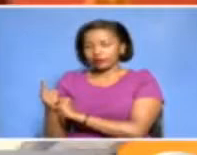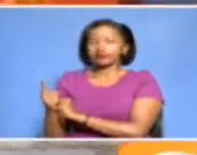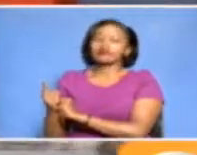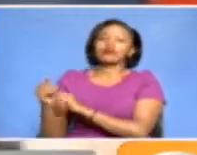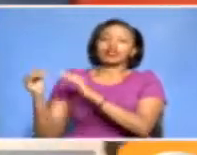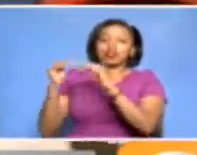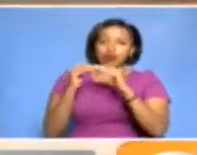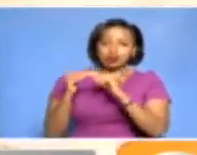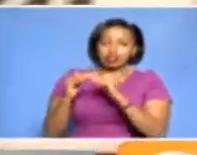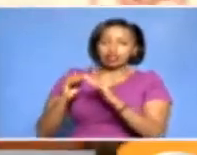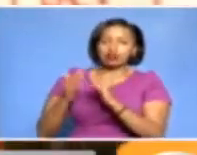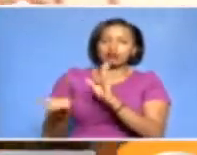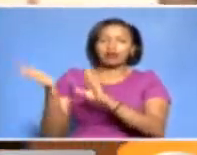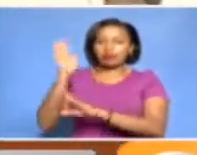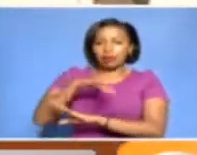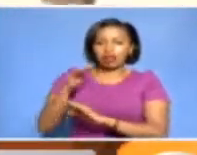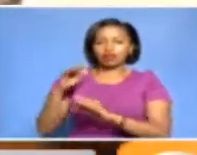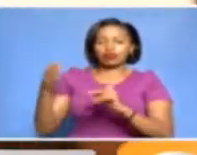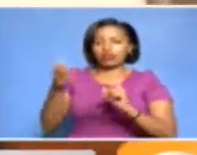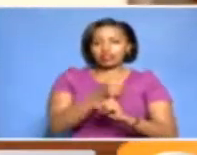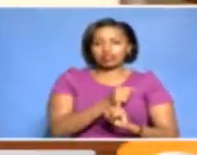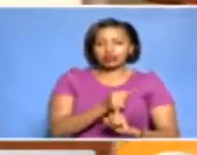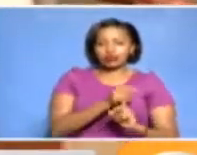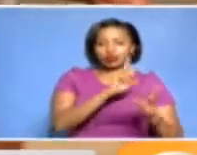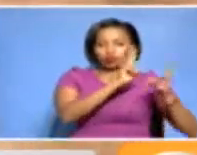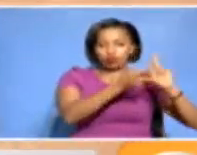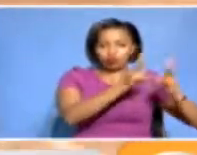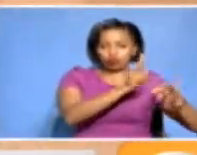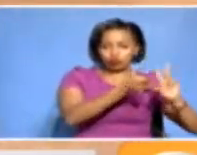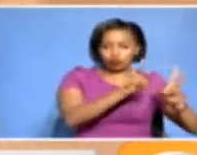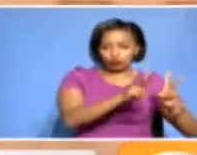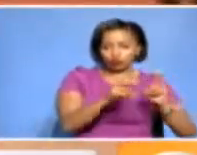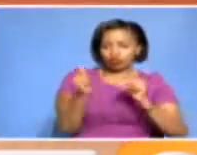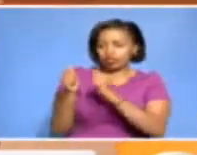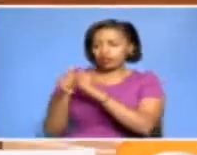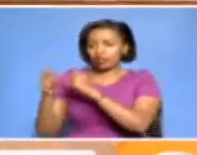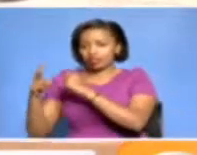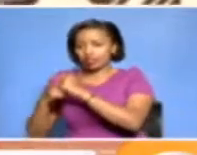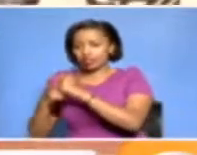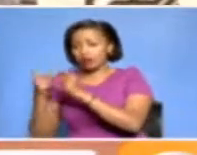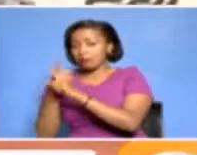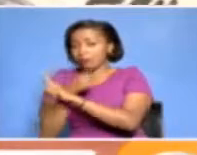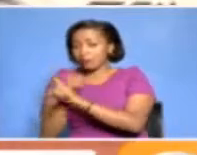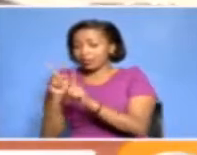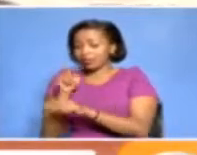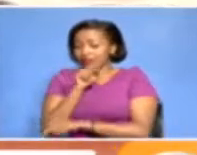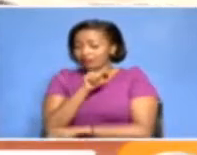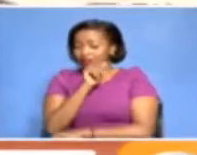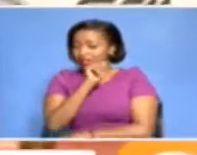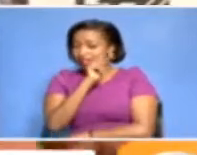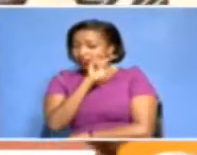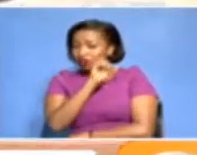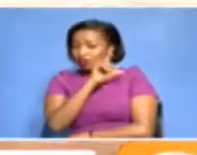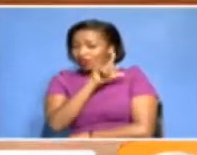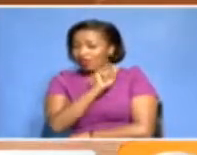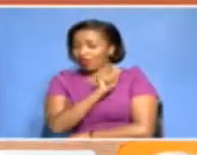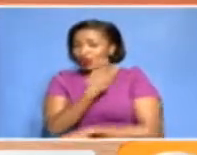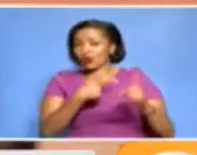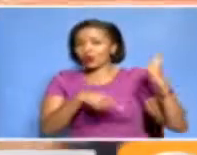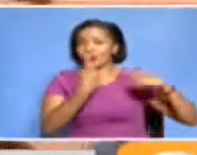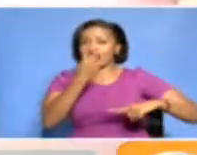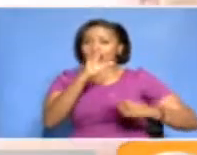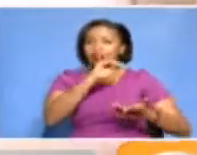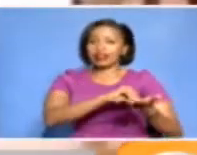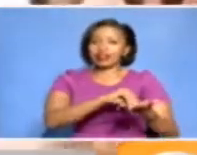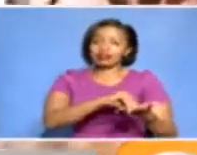quarter momentarily to score 22-17, but it was too little too late as the Angolans consolidated the win in the final quarter.